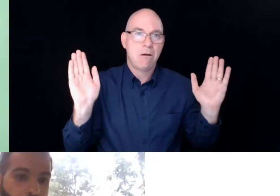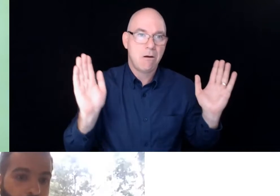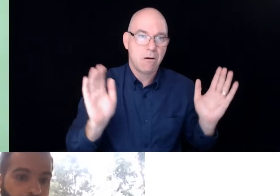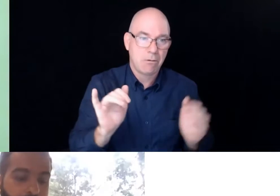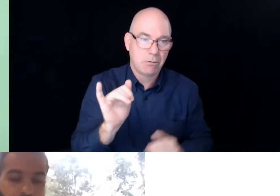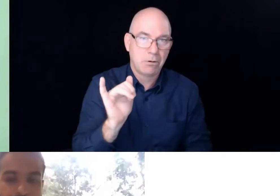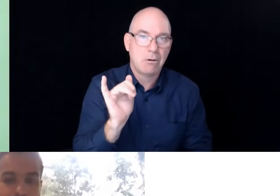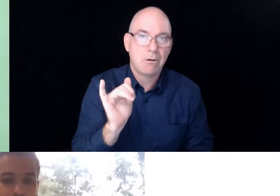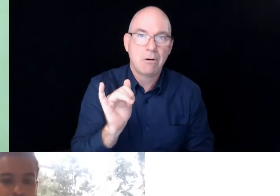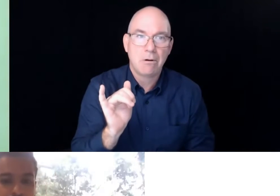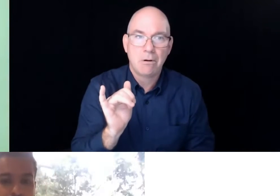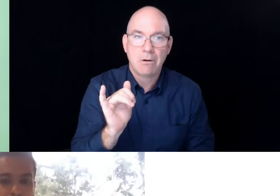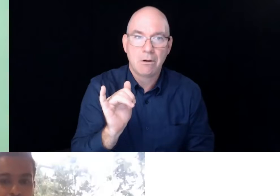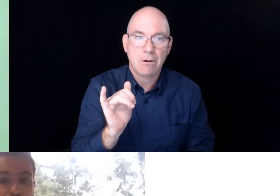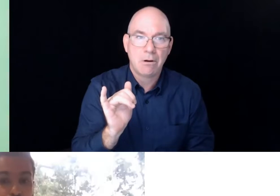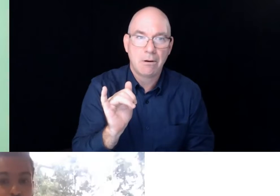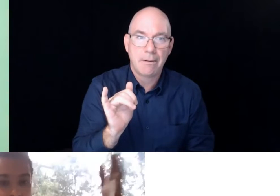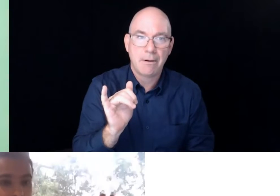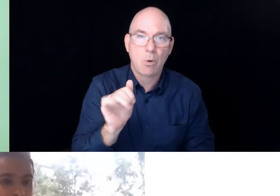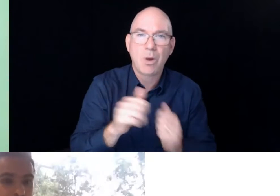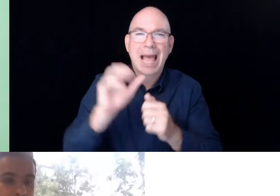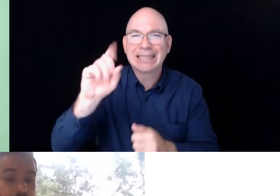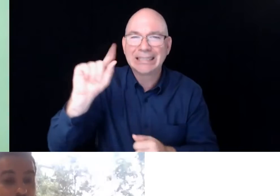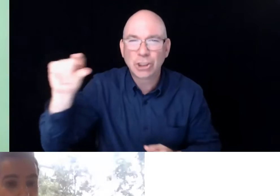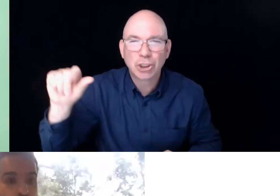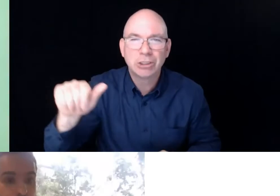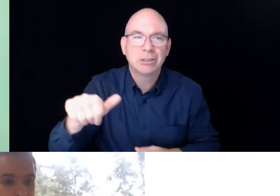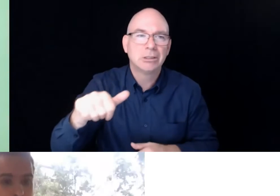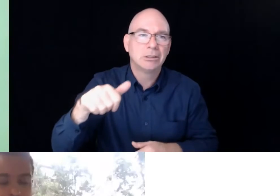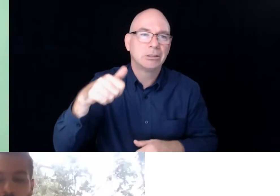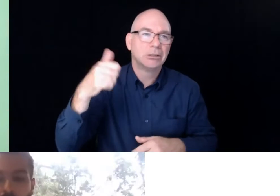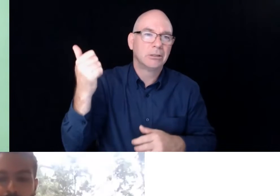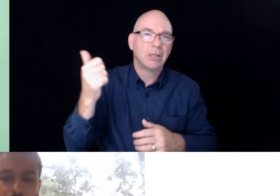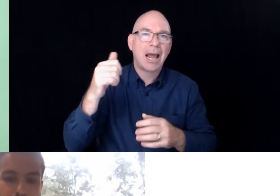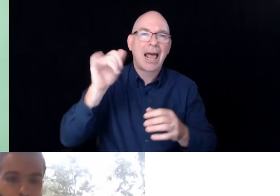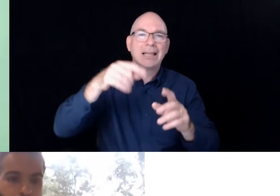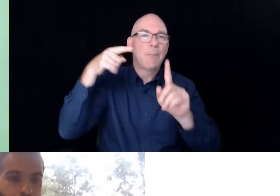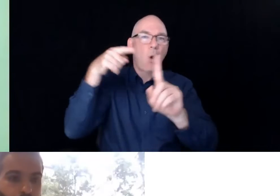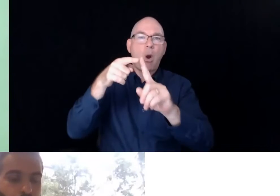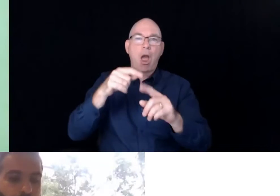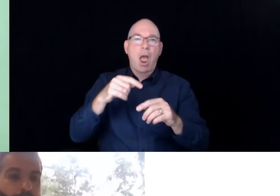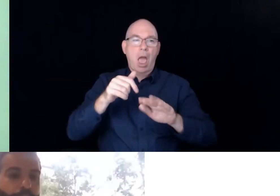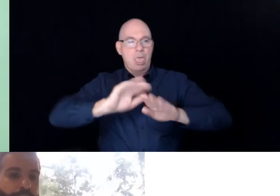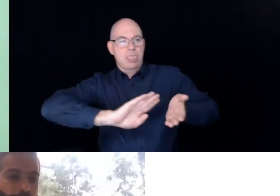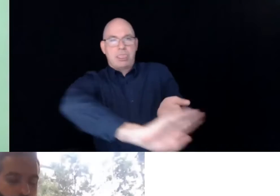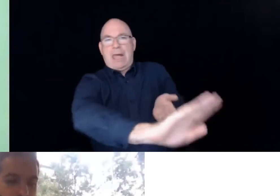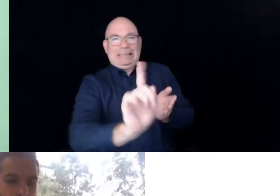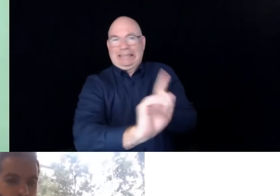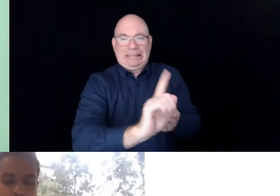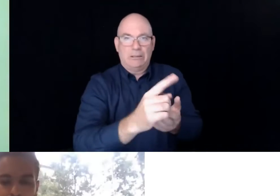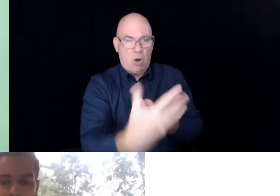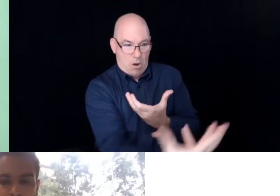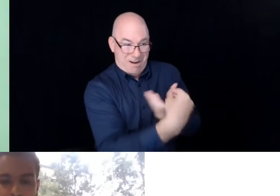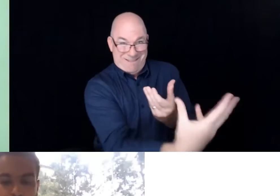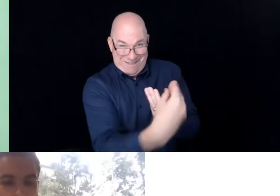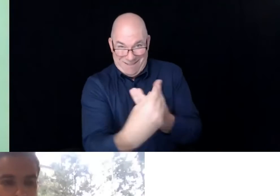especially working on the SDGs and following the title, leaving no one behind, it helped me a lot like to put everyone in the